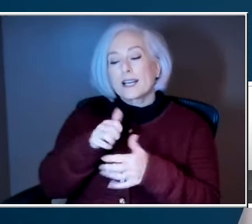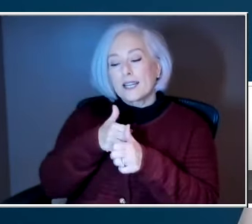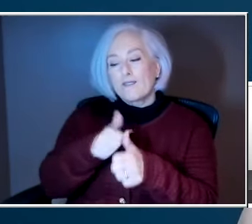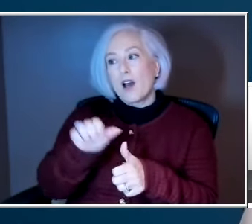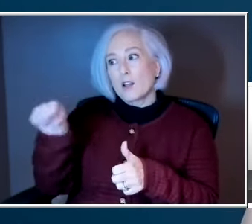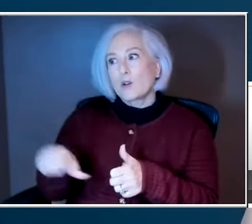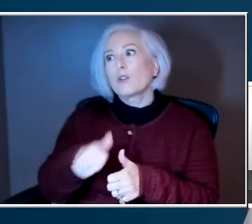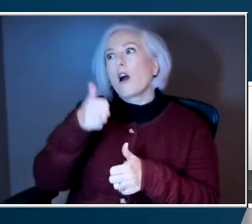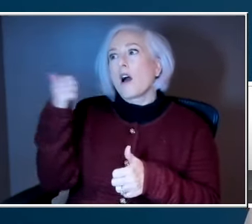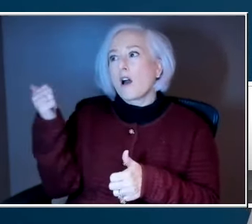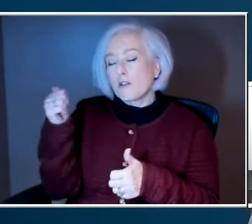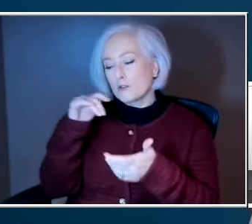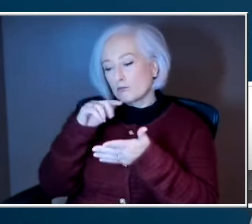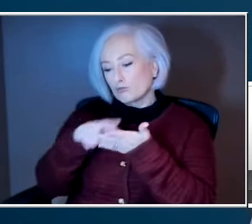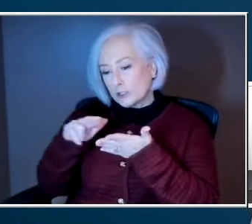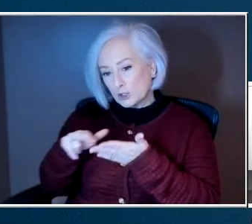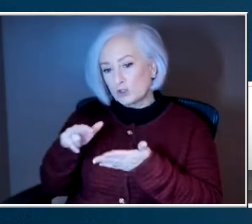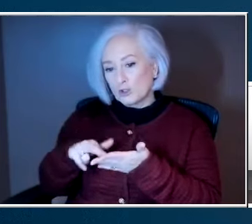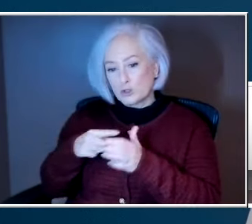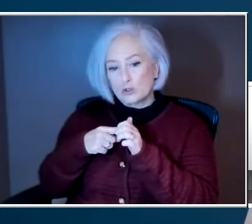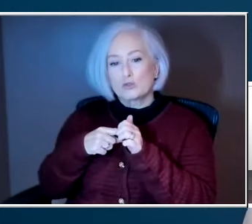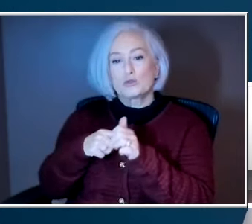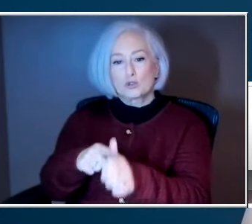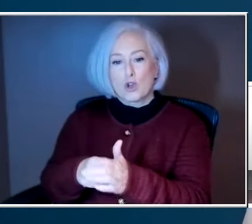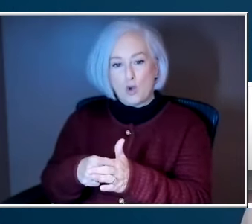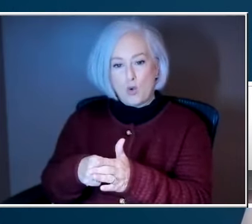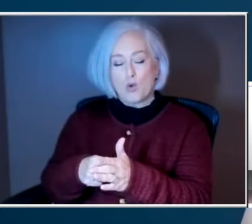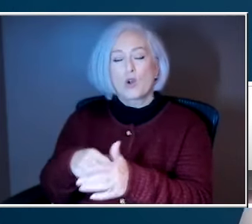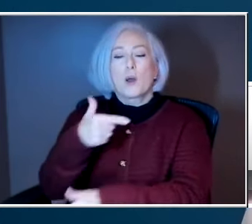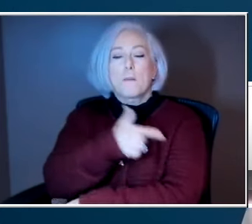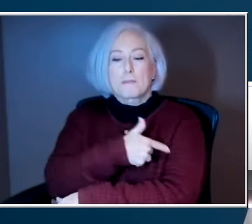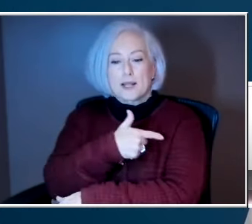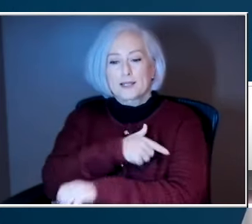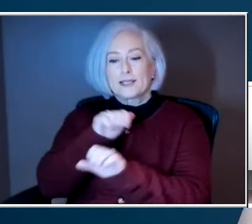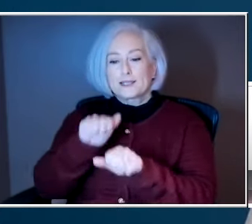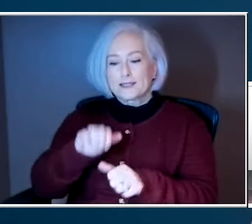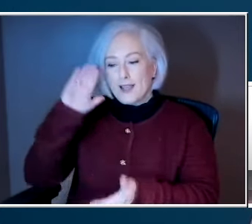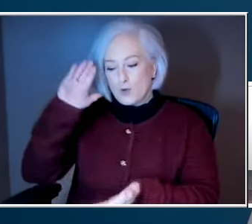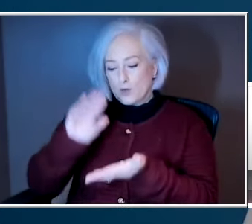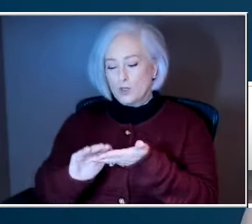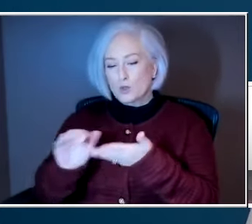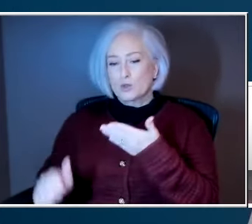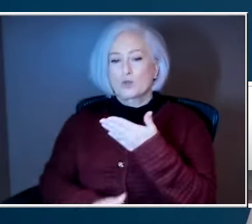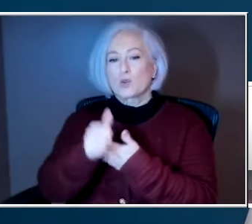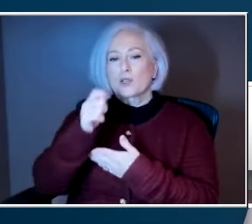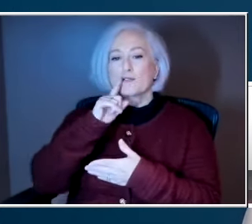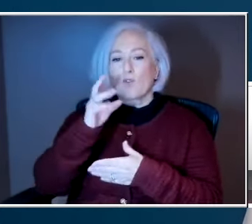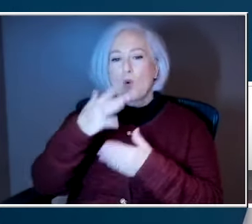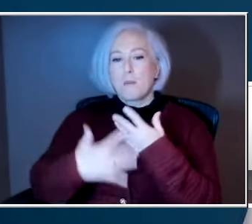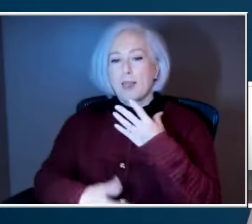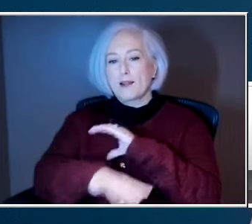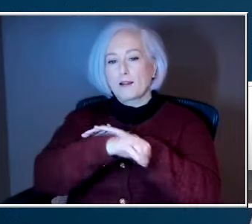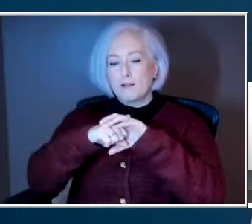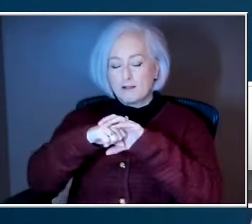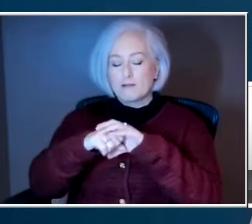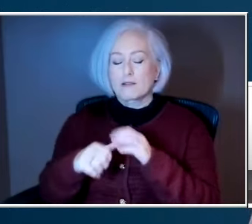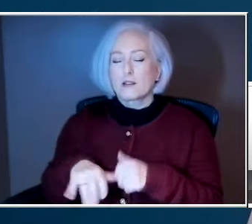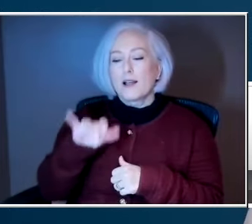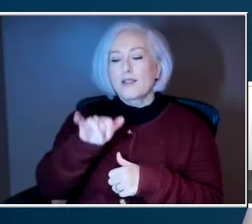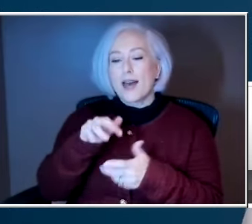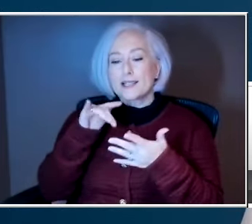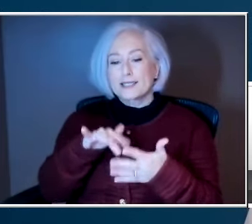the vaccines did help reduce your risk of blood clots. So we know that as well. That is already established. This study was a